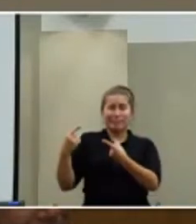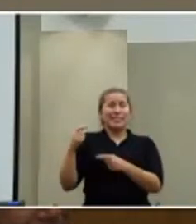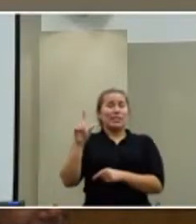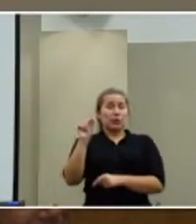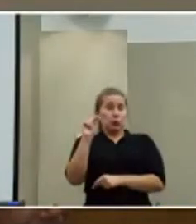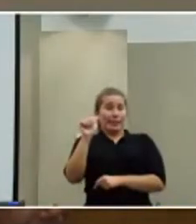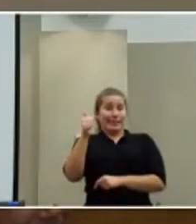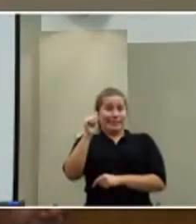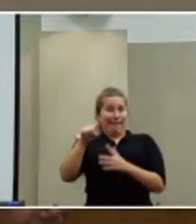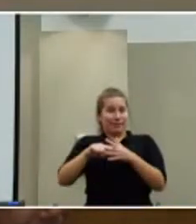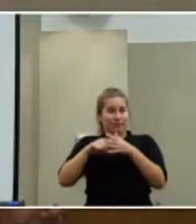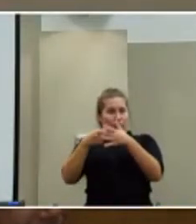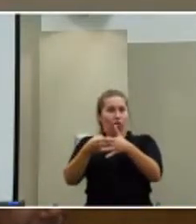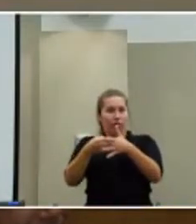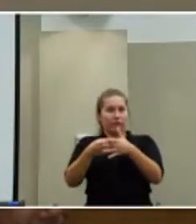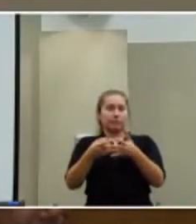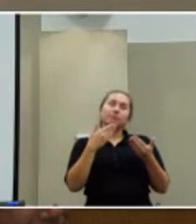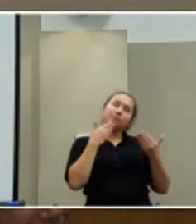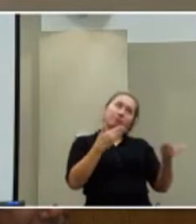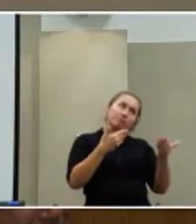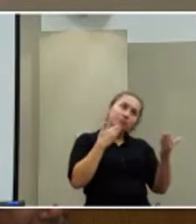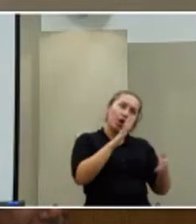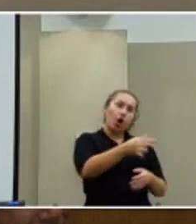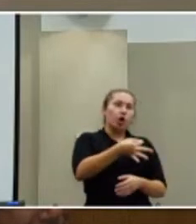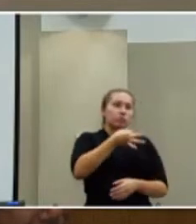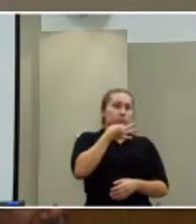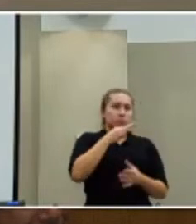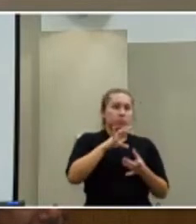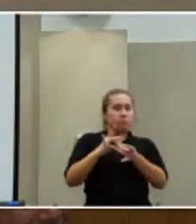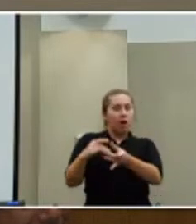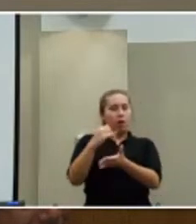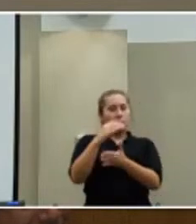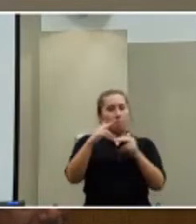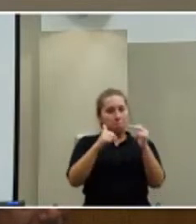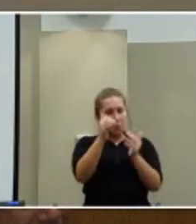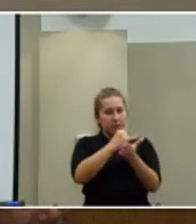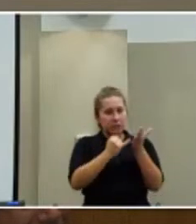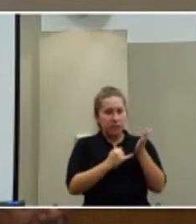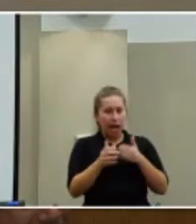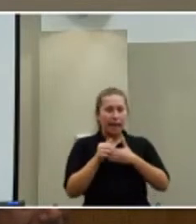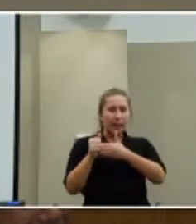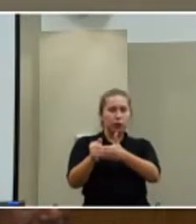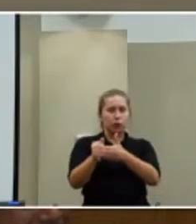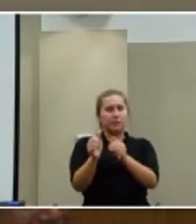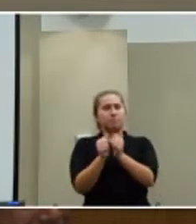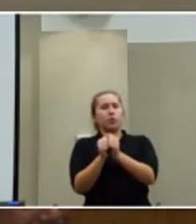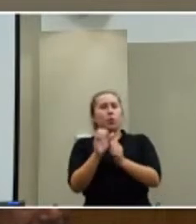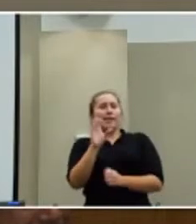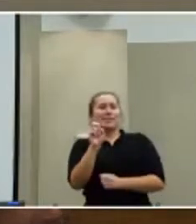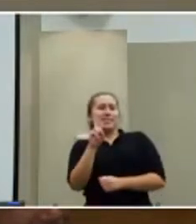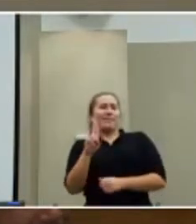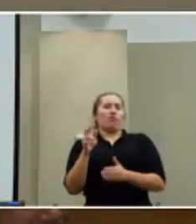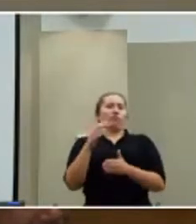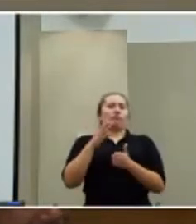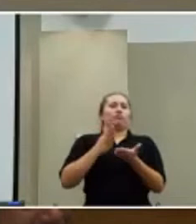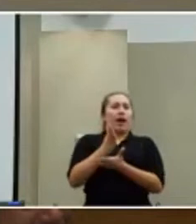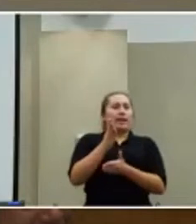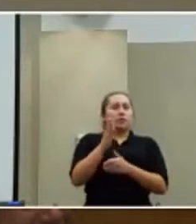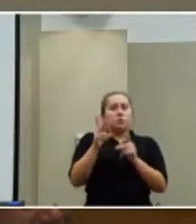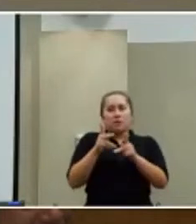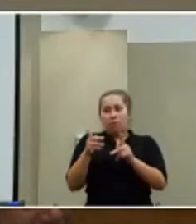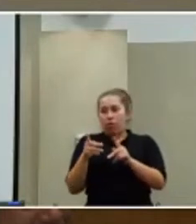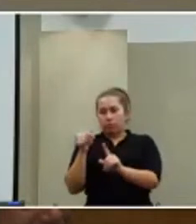we want to thank her. Karen's expertise in architecture and leadership in civil rights for people with disabilities